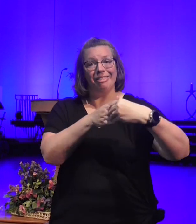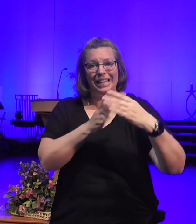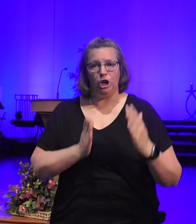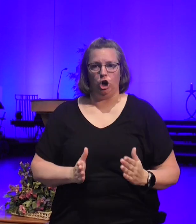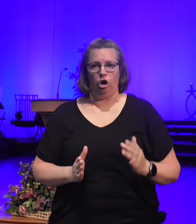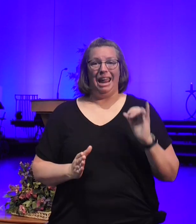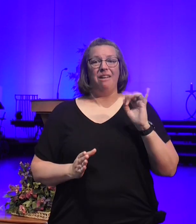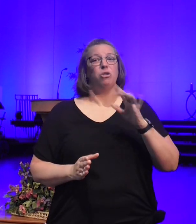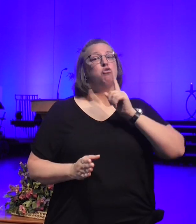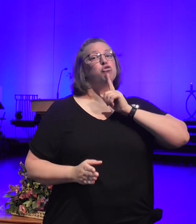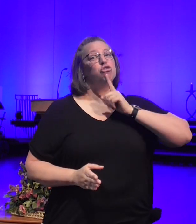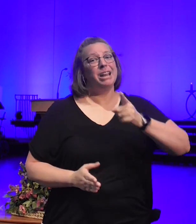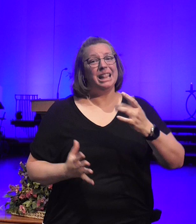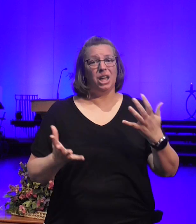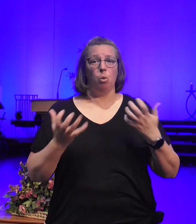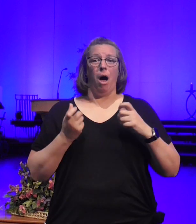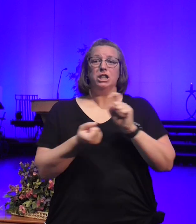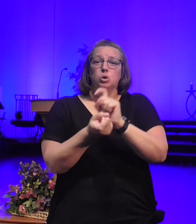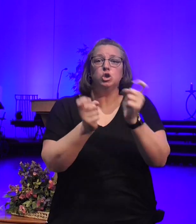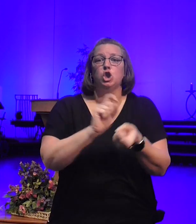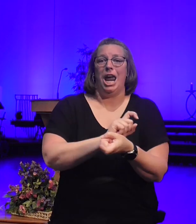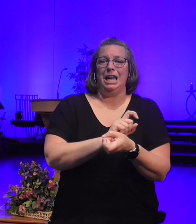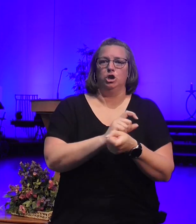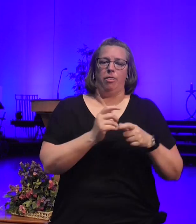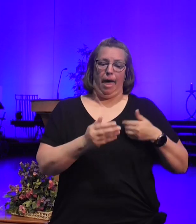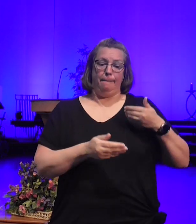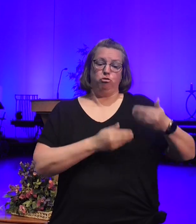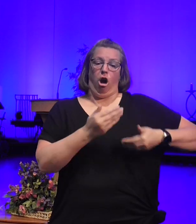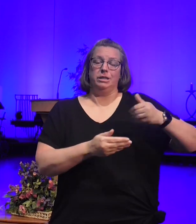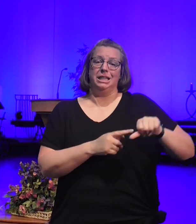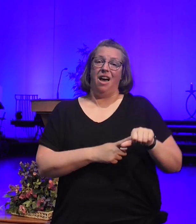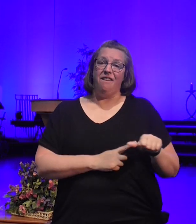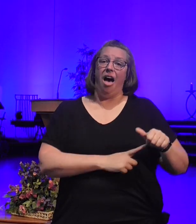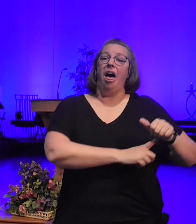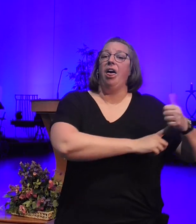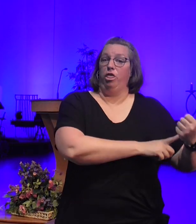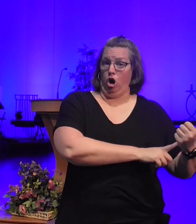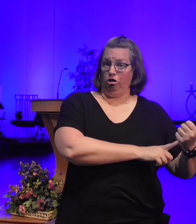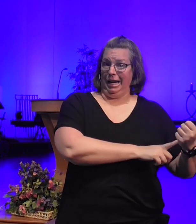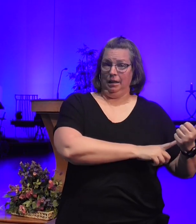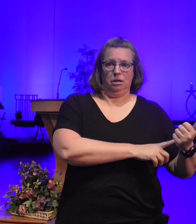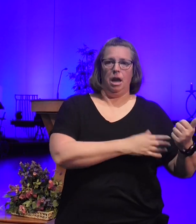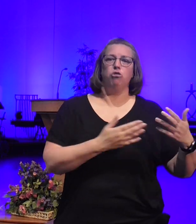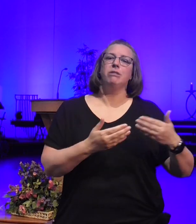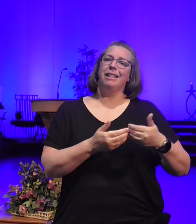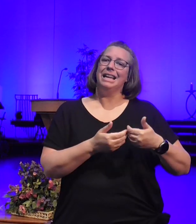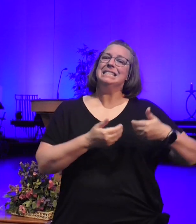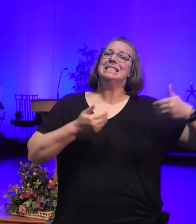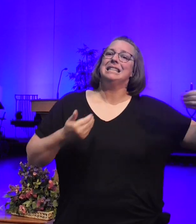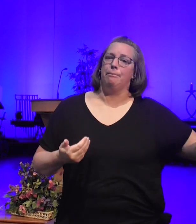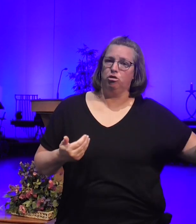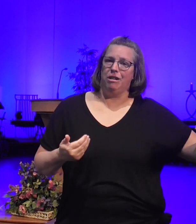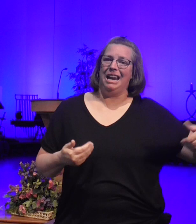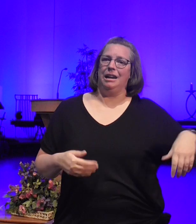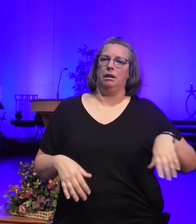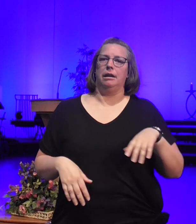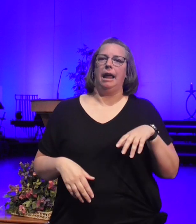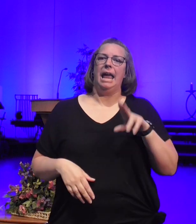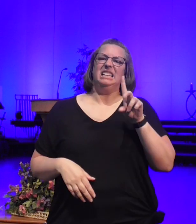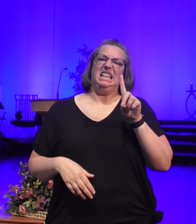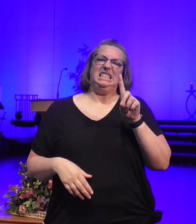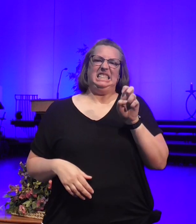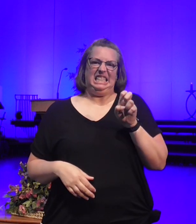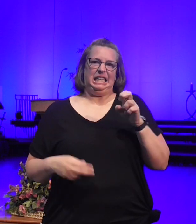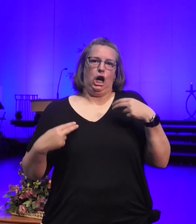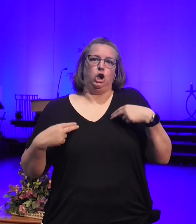to recognize how the process of othering leads to separation and ultimately dehumanization. I explained that we